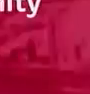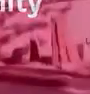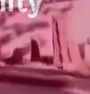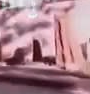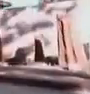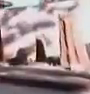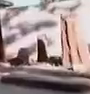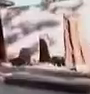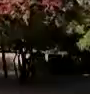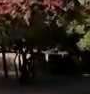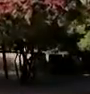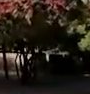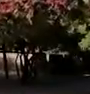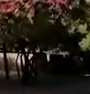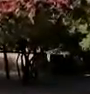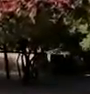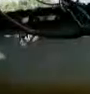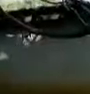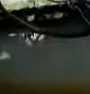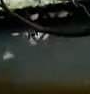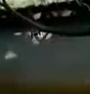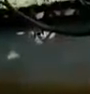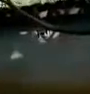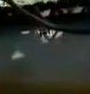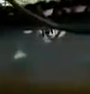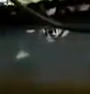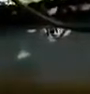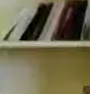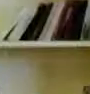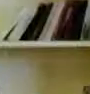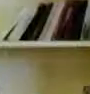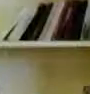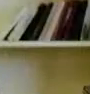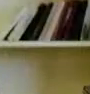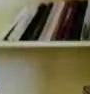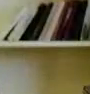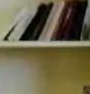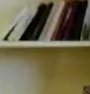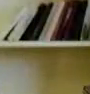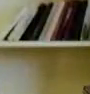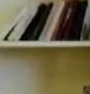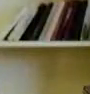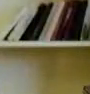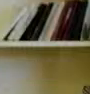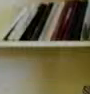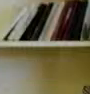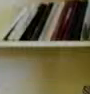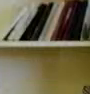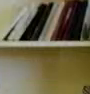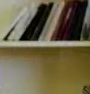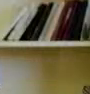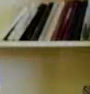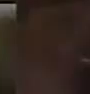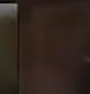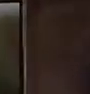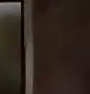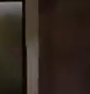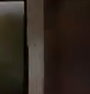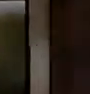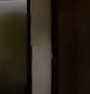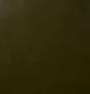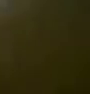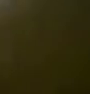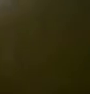See, when I came here 3 months ago, the ablution block that the community school was using was in a dilapidated